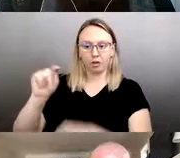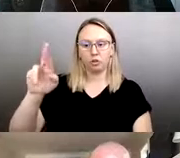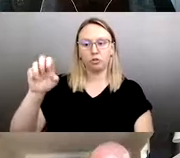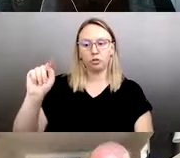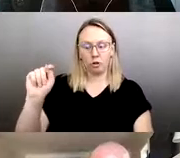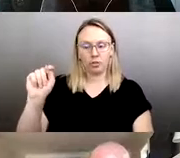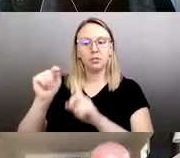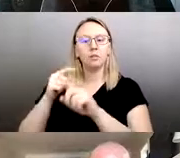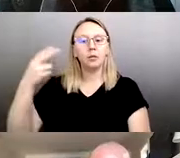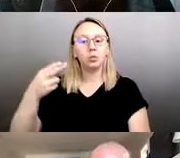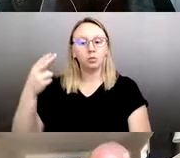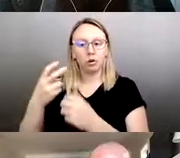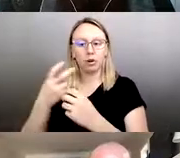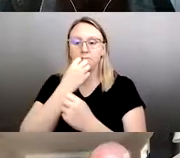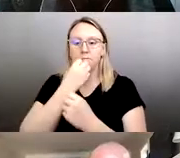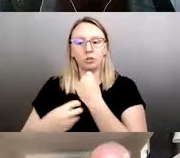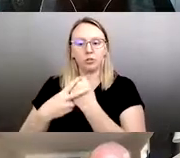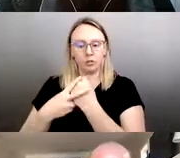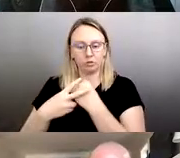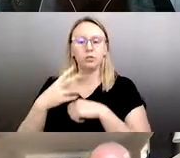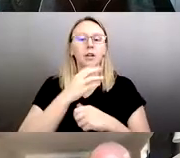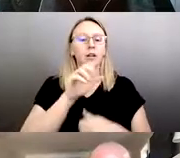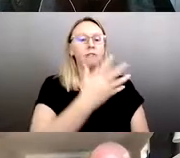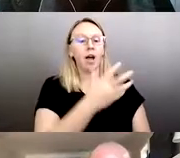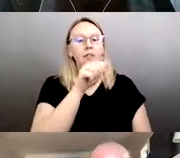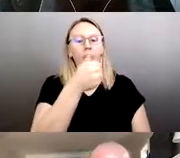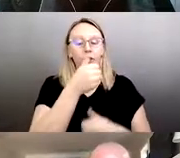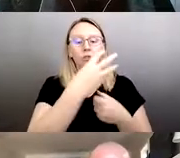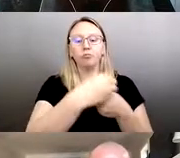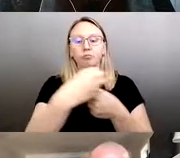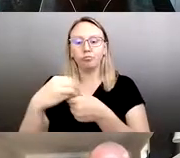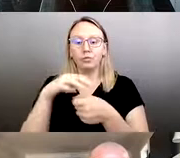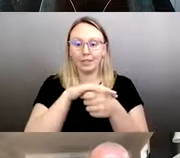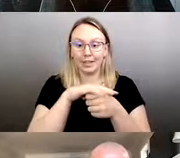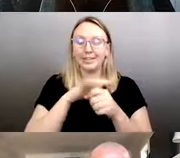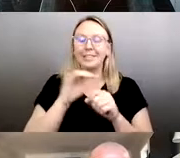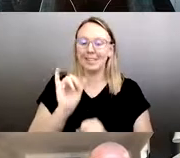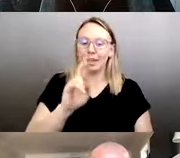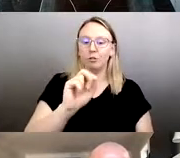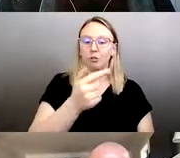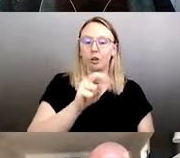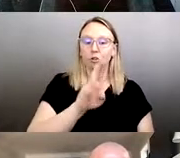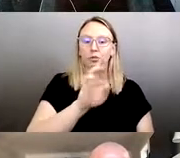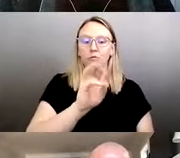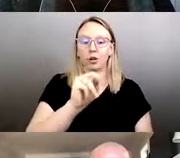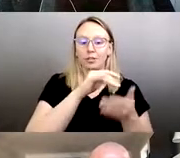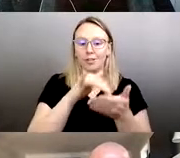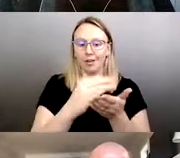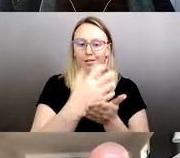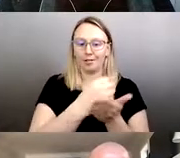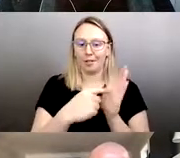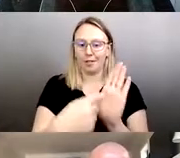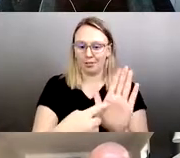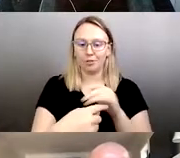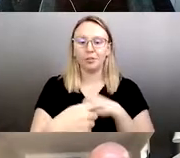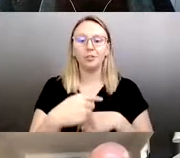Preservation, and five other participating historic artist sites, such as the Roger Brown Seti Collection, a special collection of the School of the